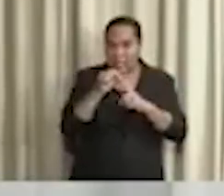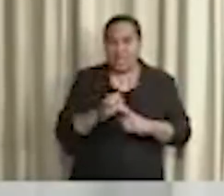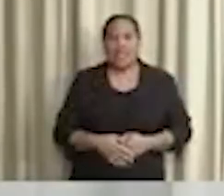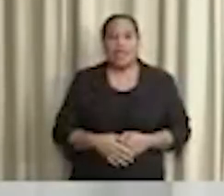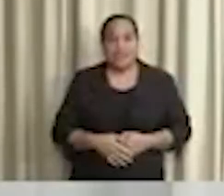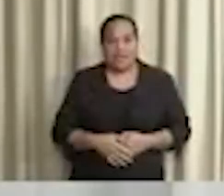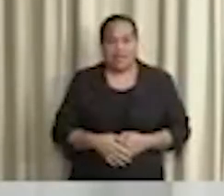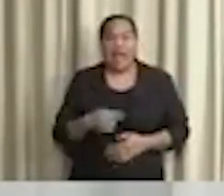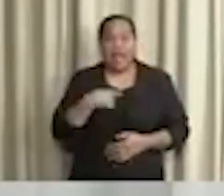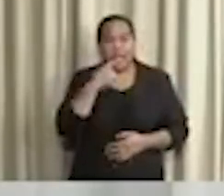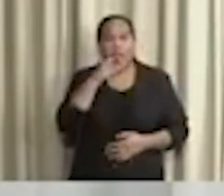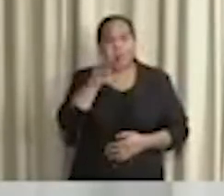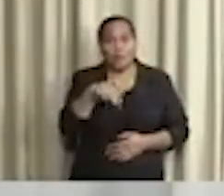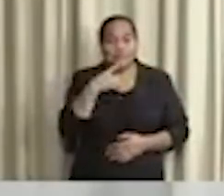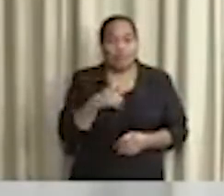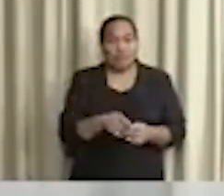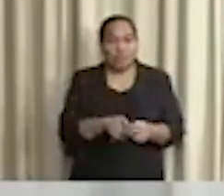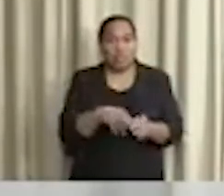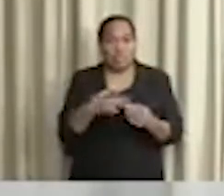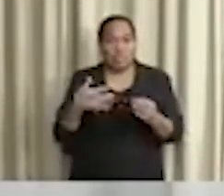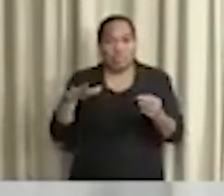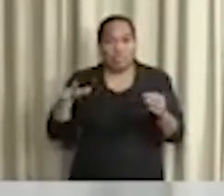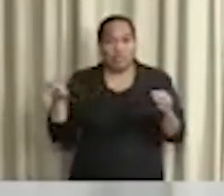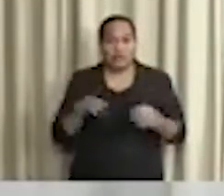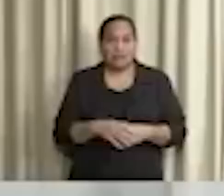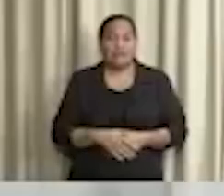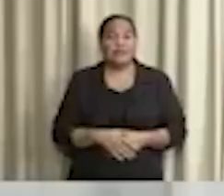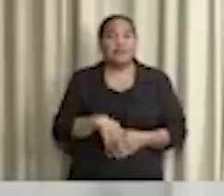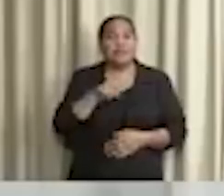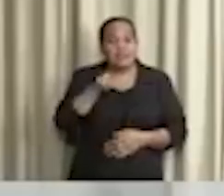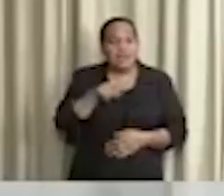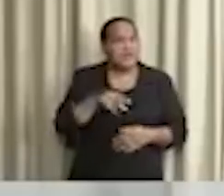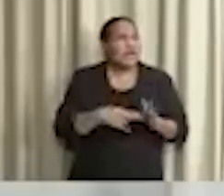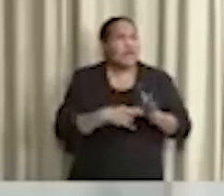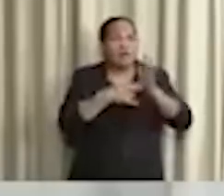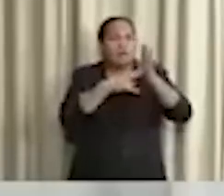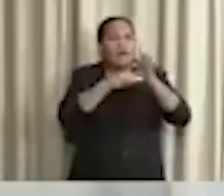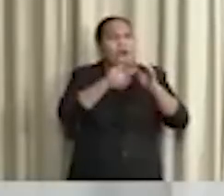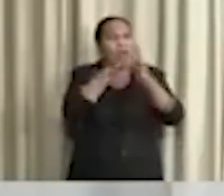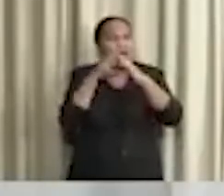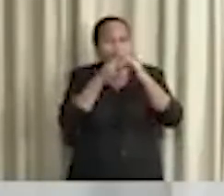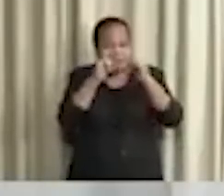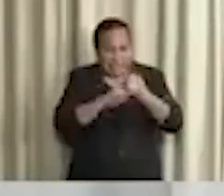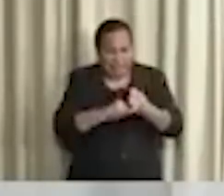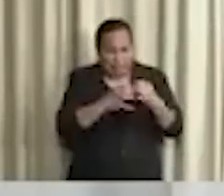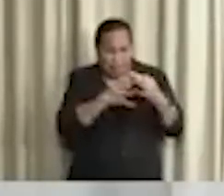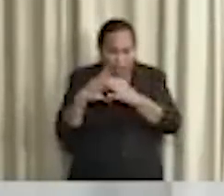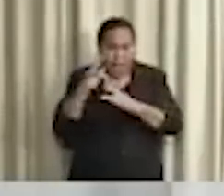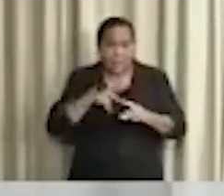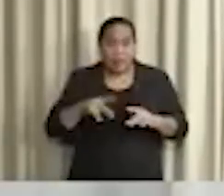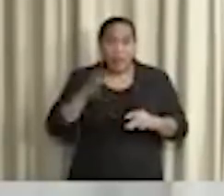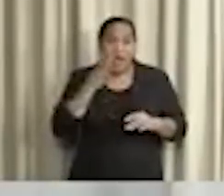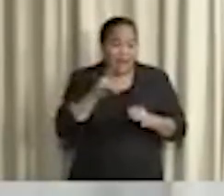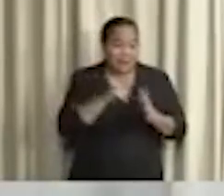And I told you what it stood for. Codex Committee North America and Southwest Pacific, from